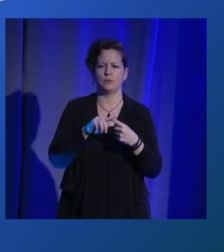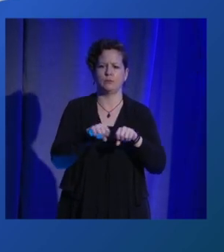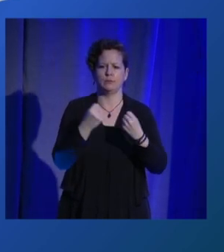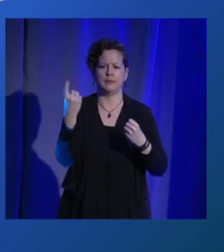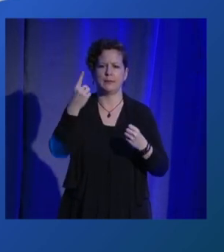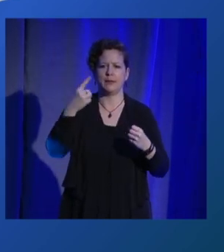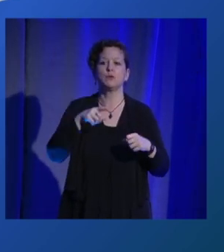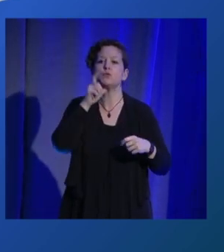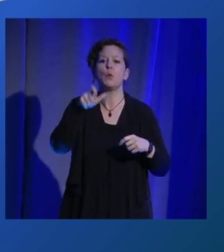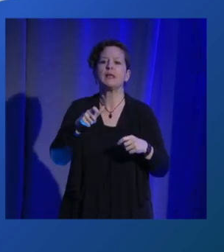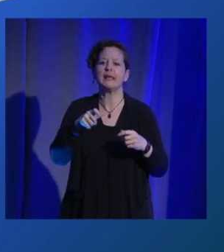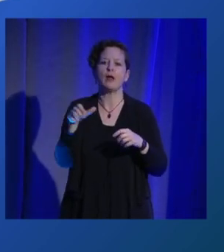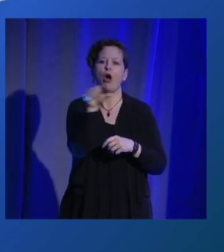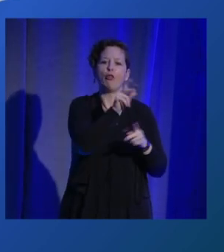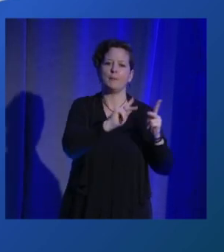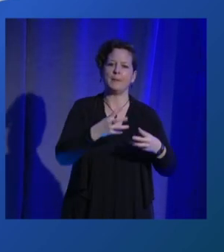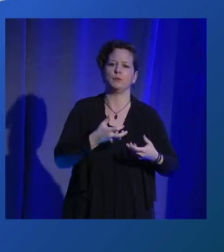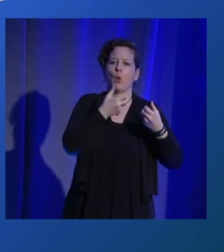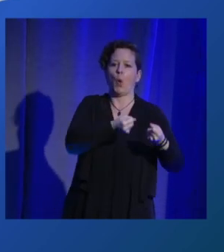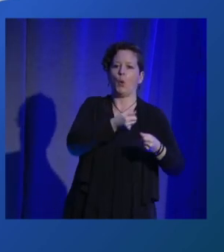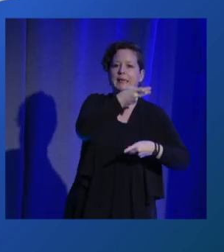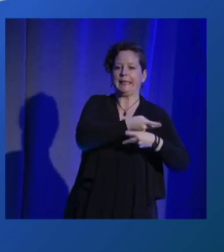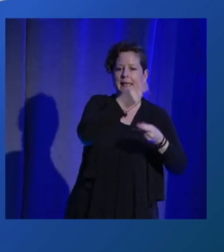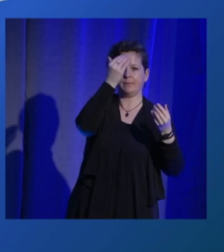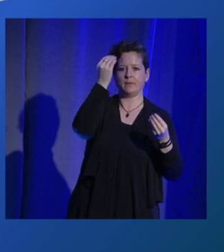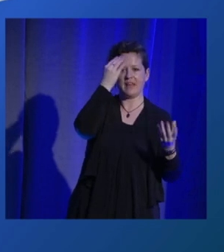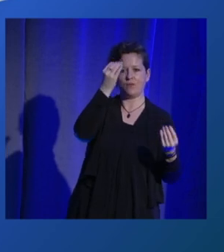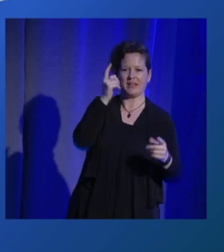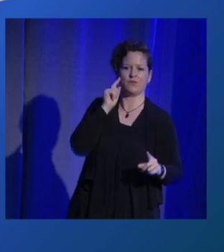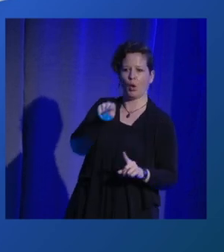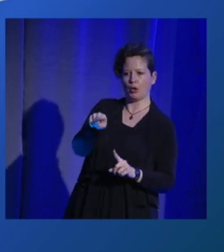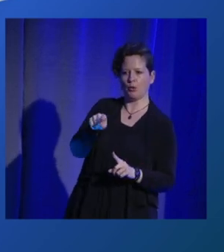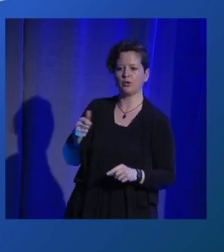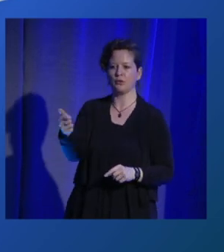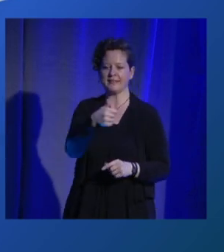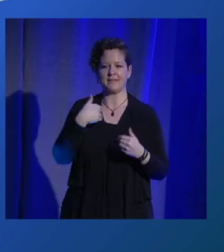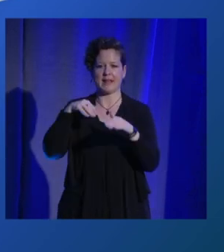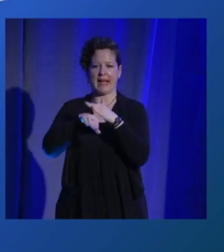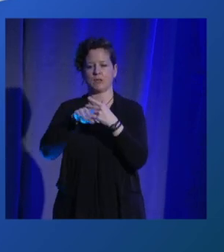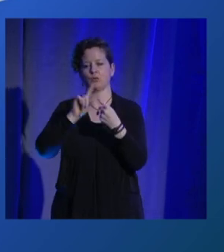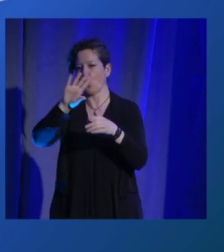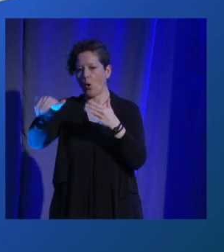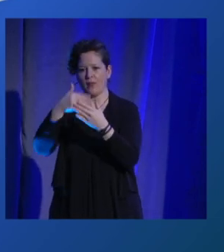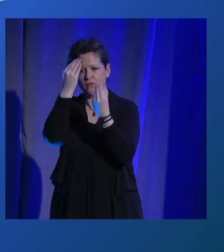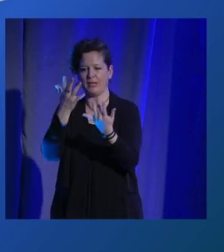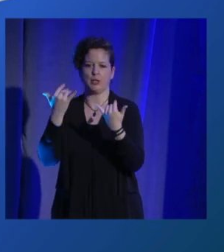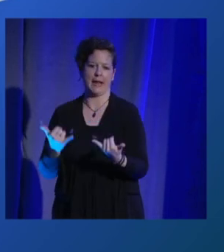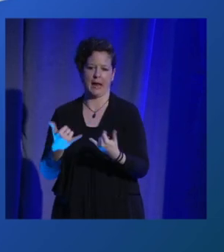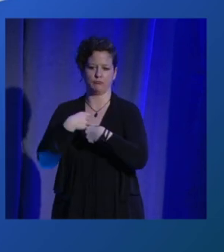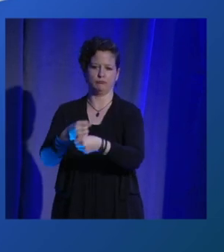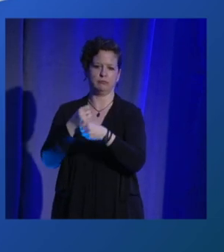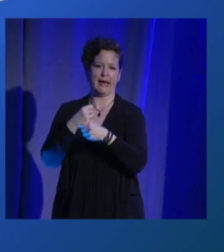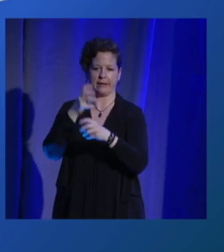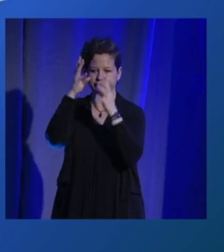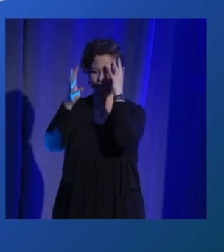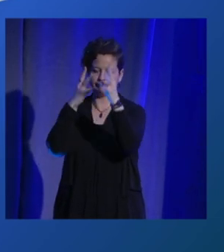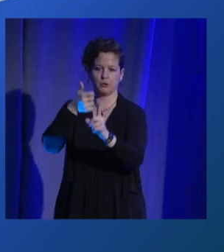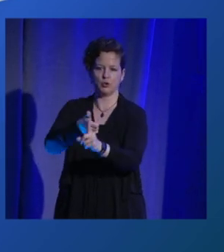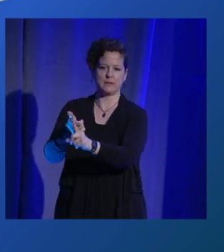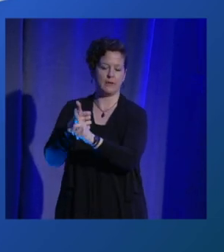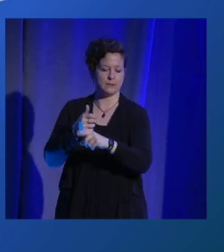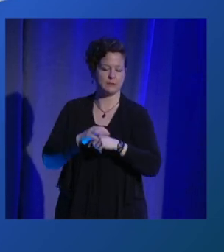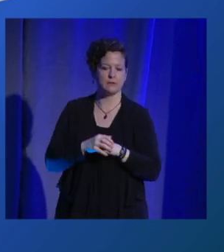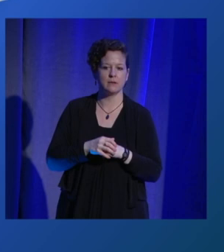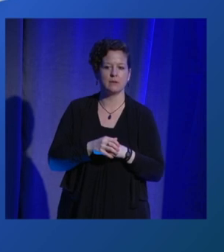need them anymore and and so in some weird way the art the artists in class